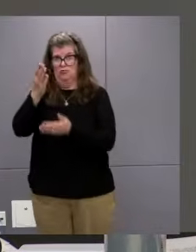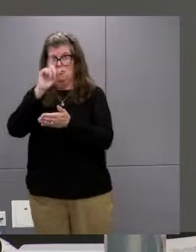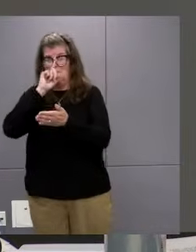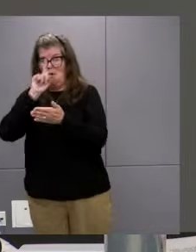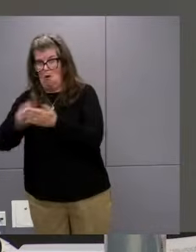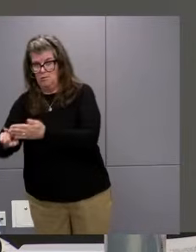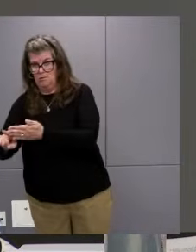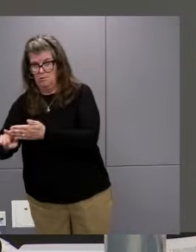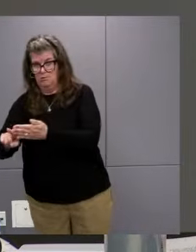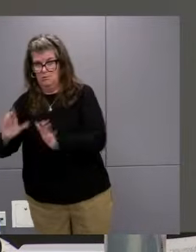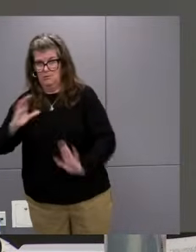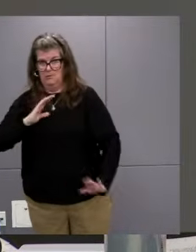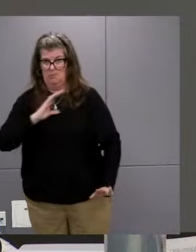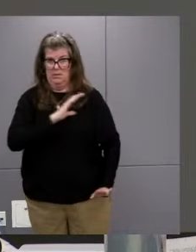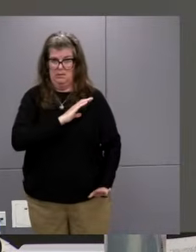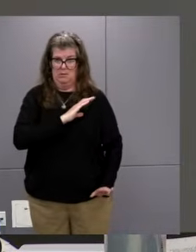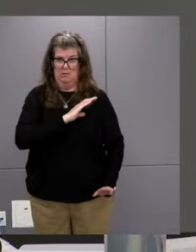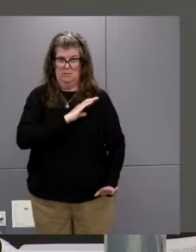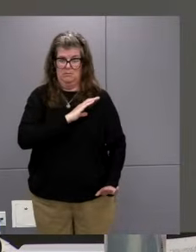okay, sorry.